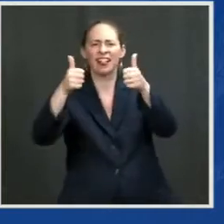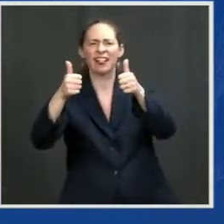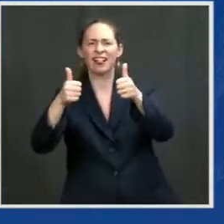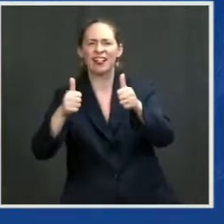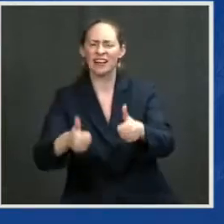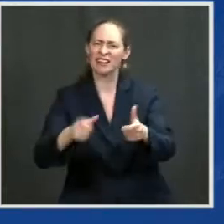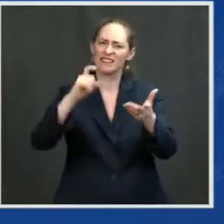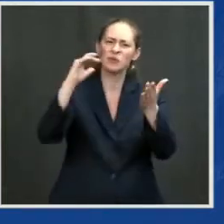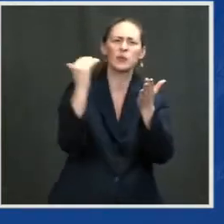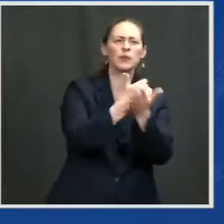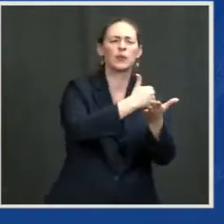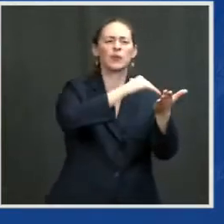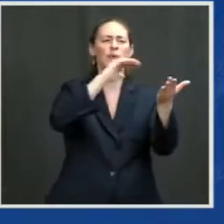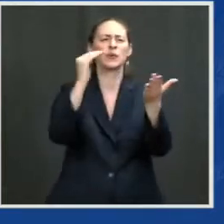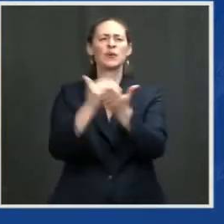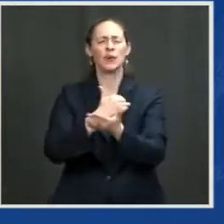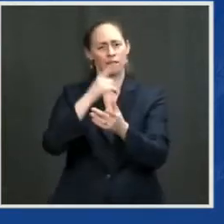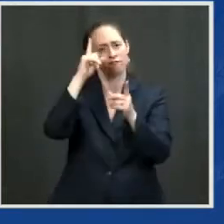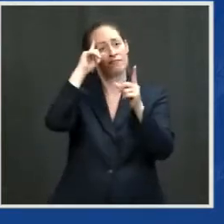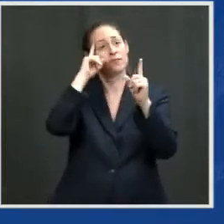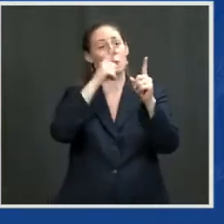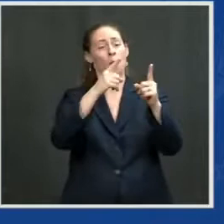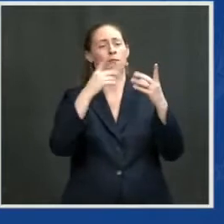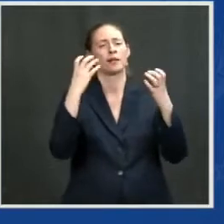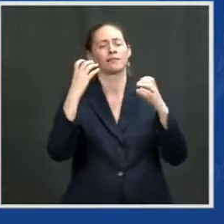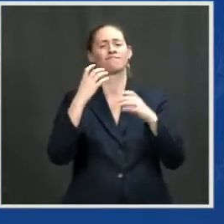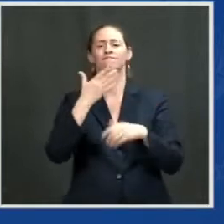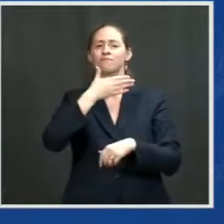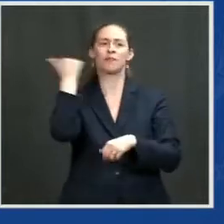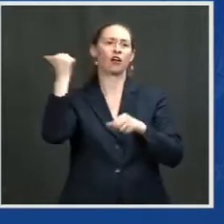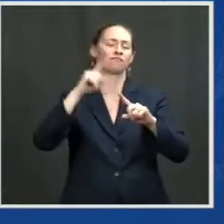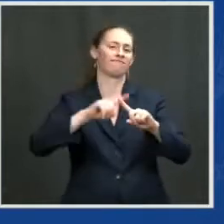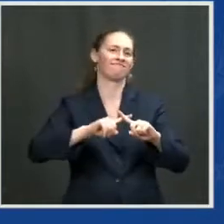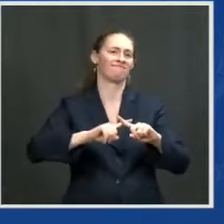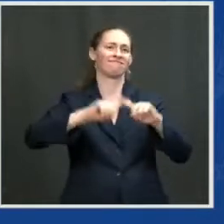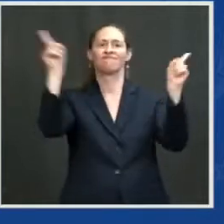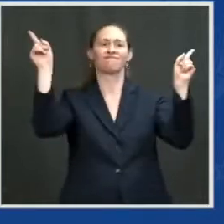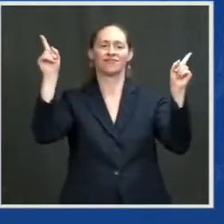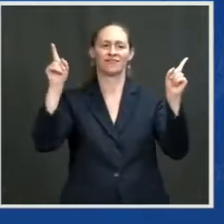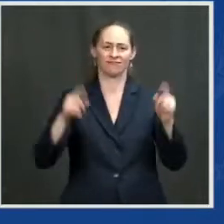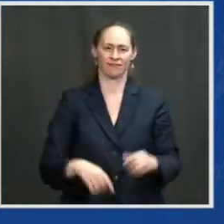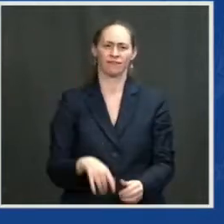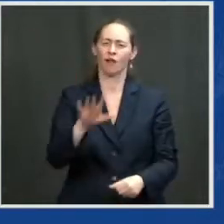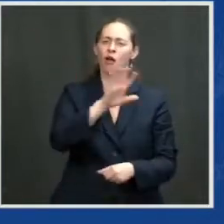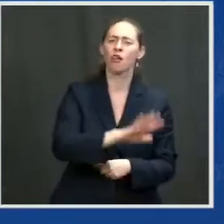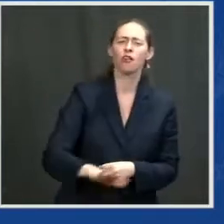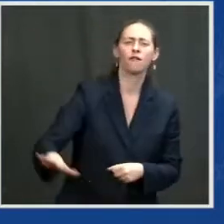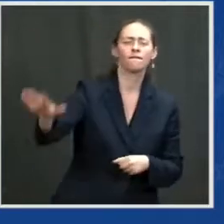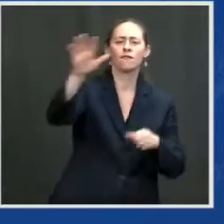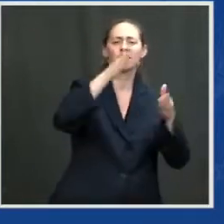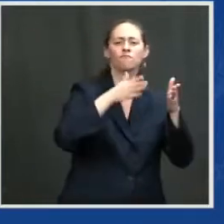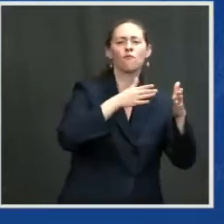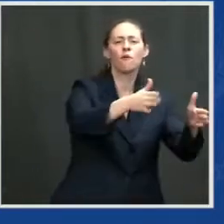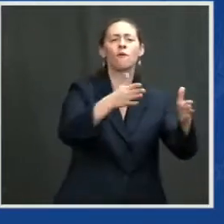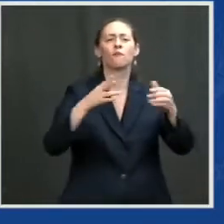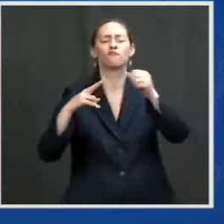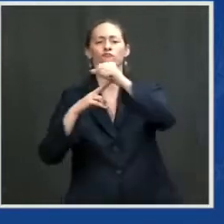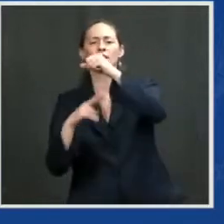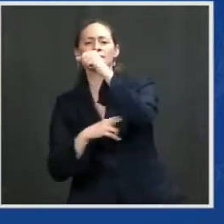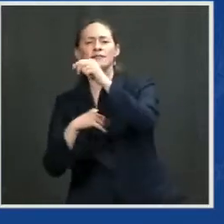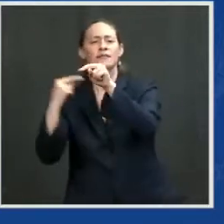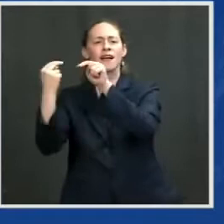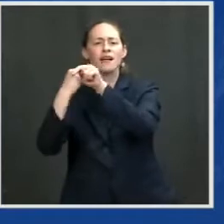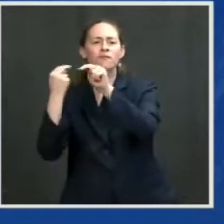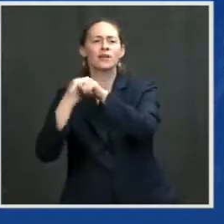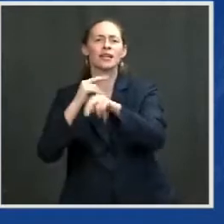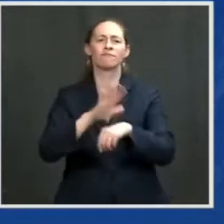modernize bridges and roads and highways that need it most, putting people to work in good-paying jobs. Now, I know a lot of you